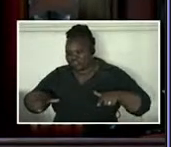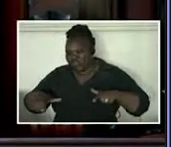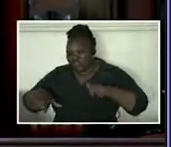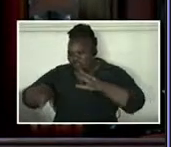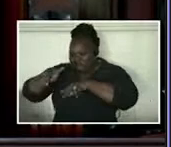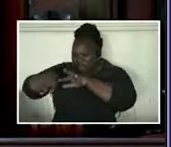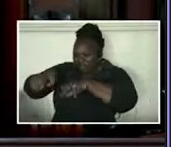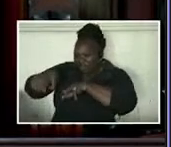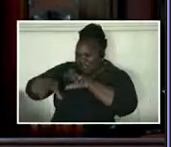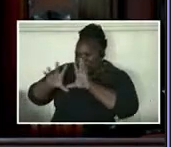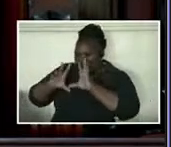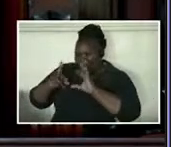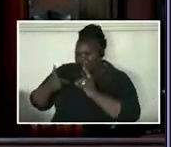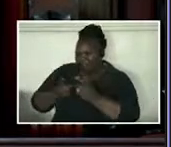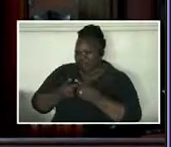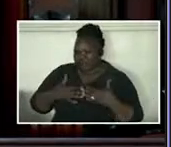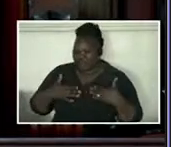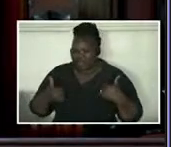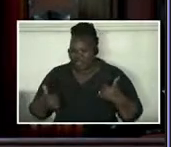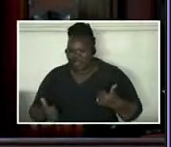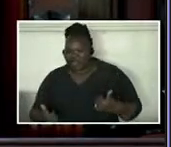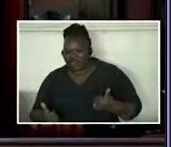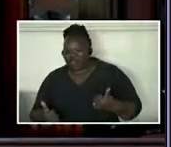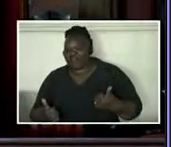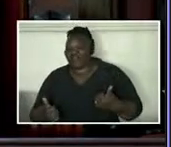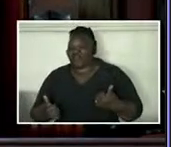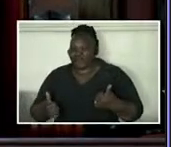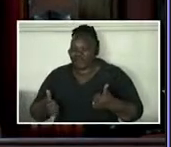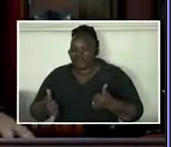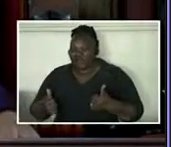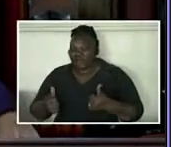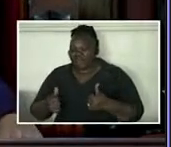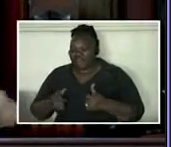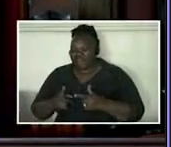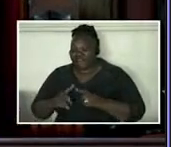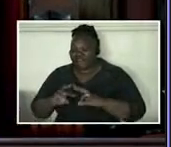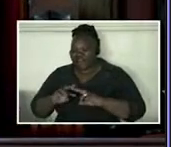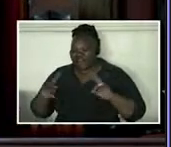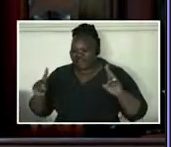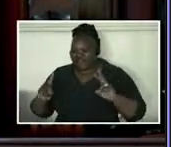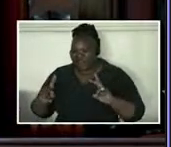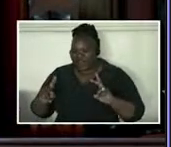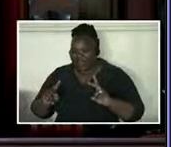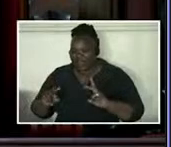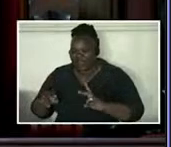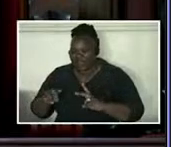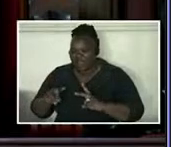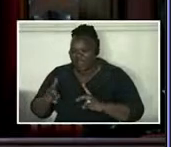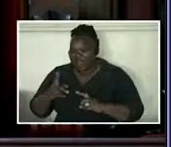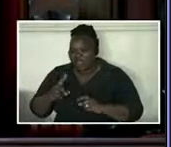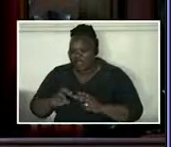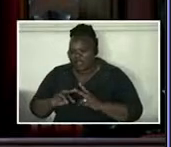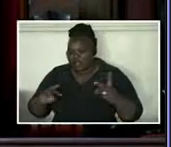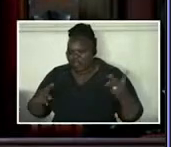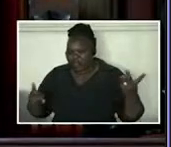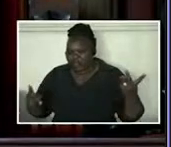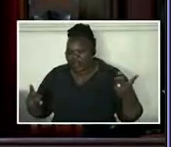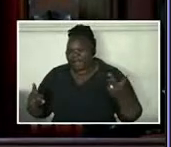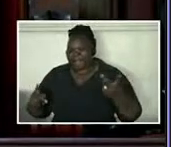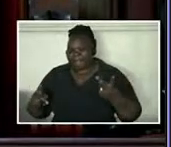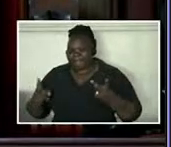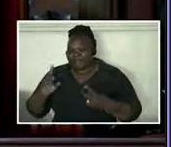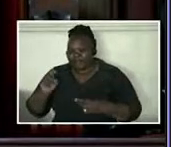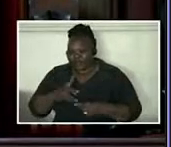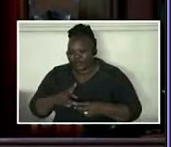health and hold it accountable from various measures it was therefore crucial for the portfolio committee to deliberate and scrutinize the